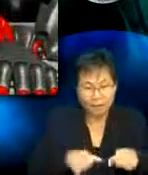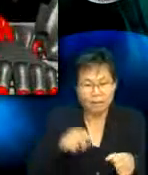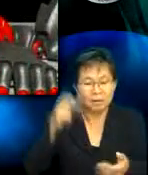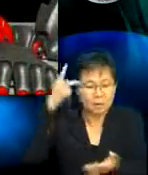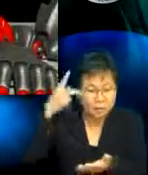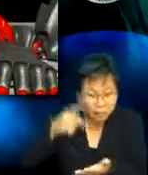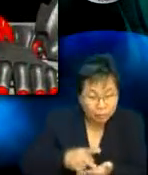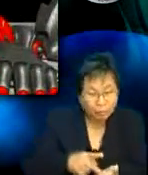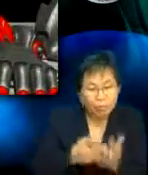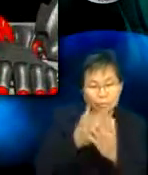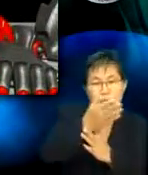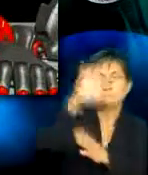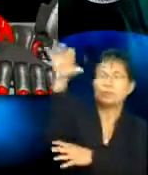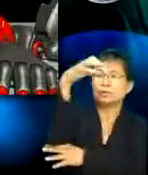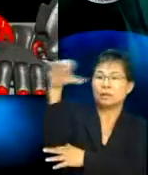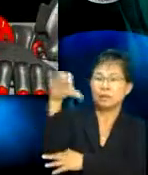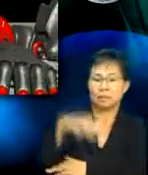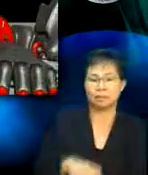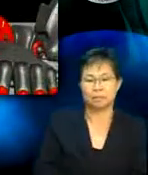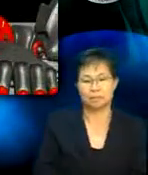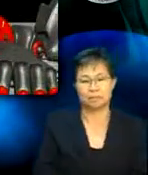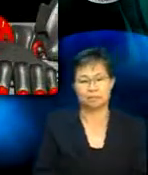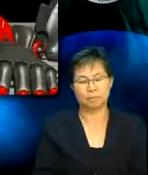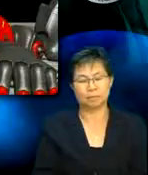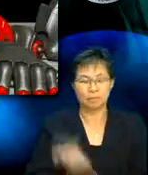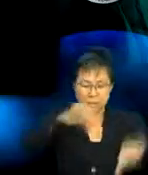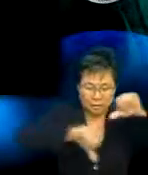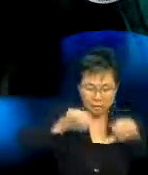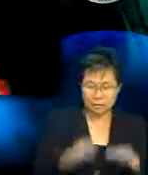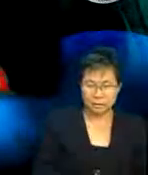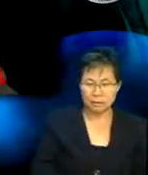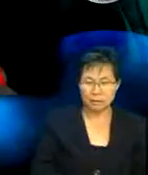Mining areas can also be detected through satellites.